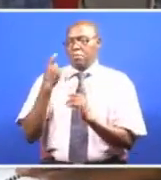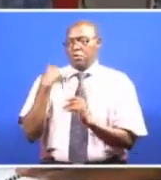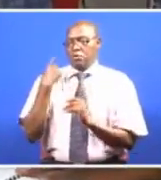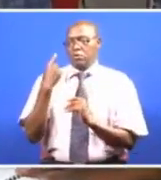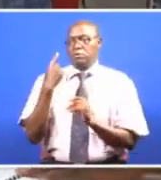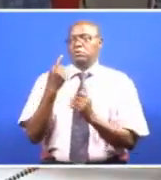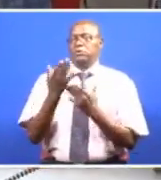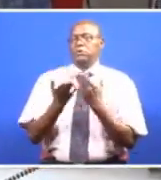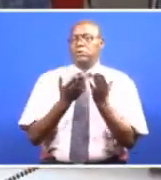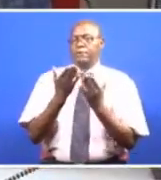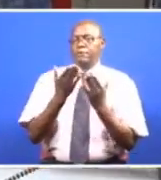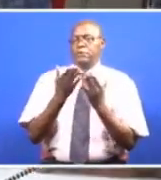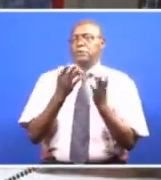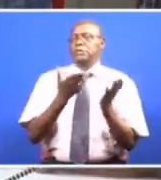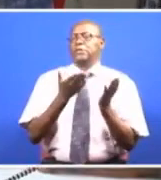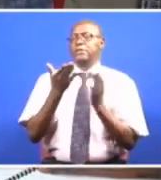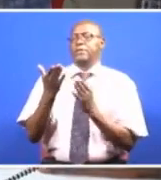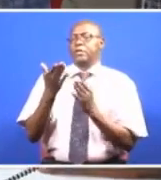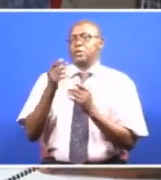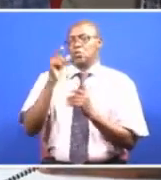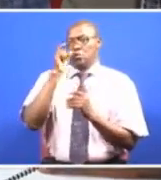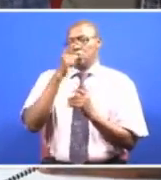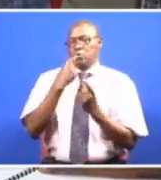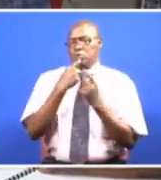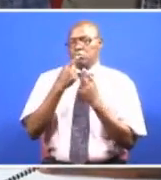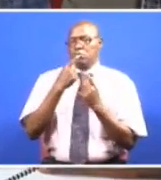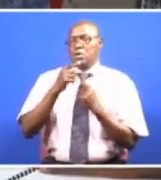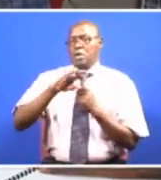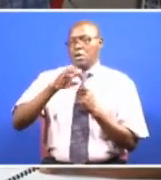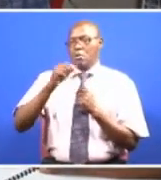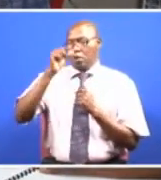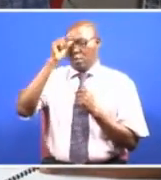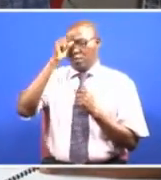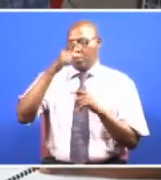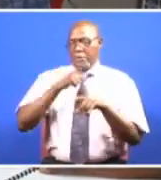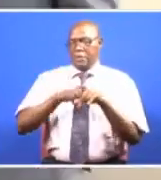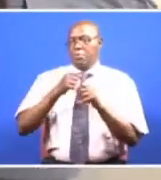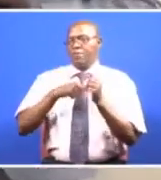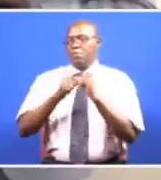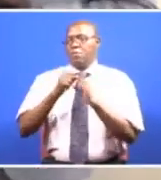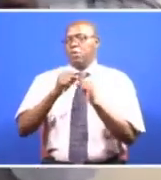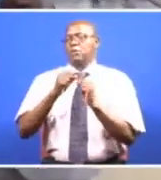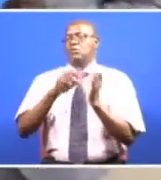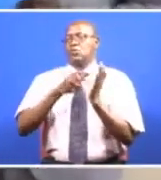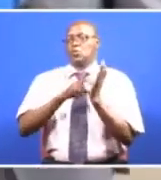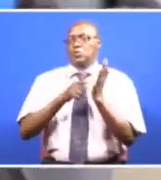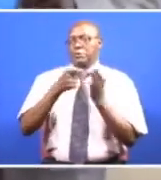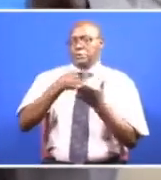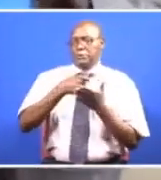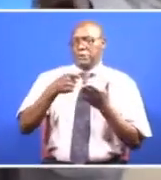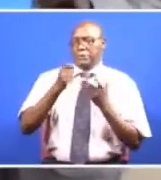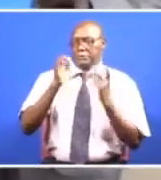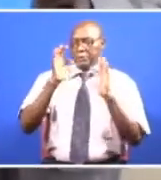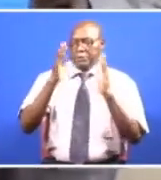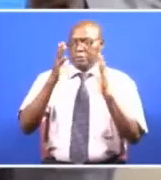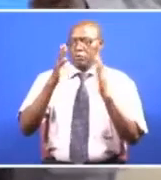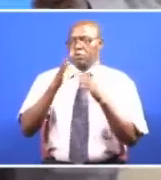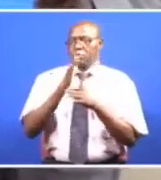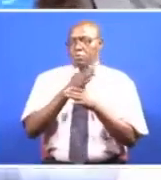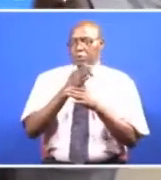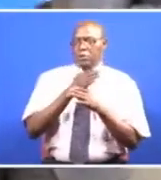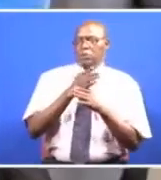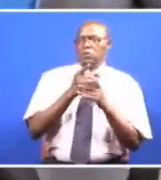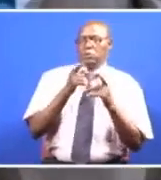delivery. Orengo, who spoke at the county government headquarters during the performance contract signing ceremony between him and the